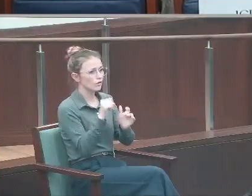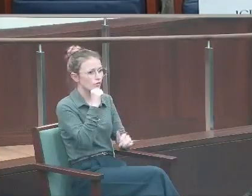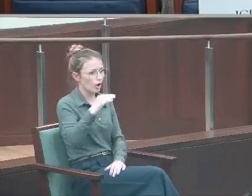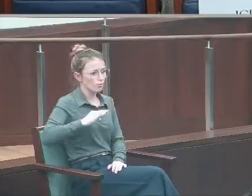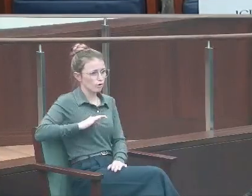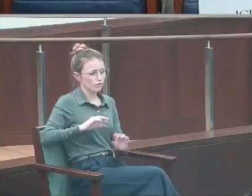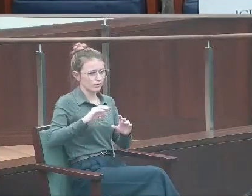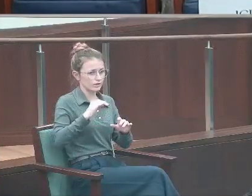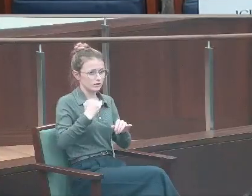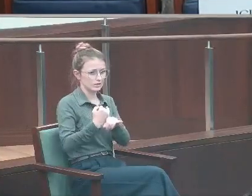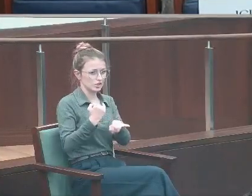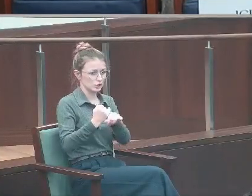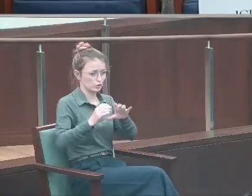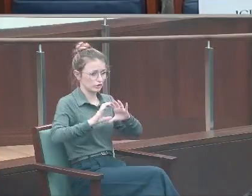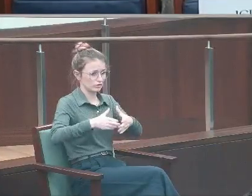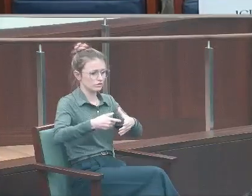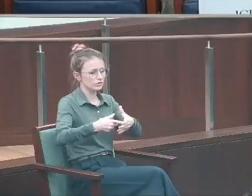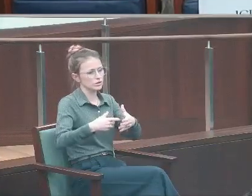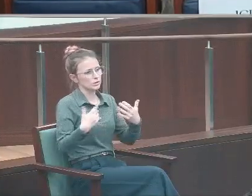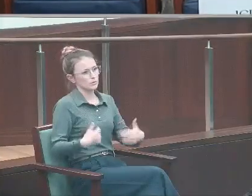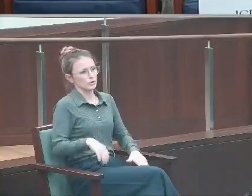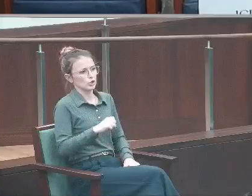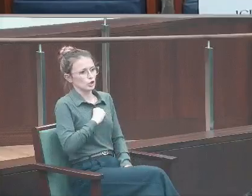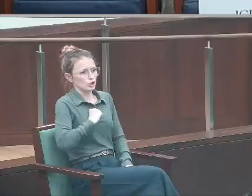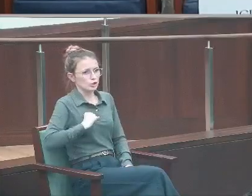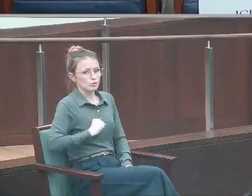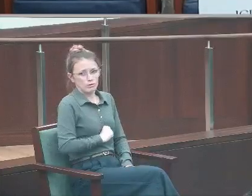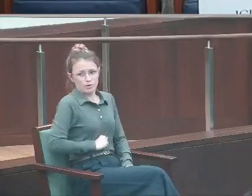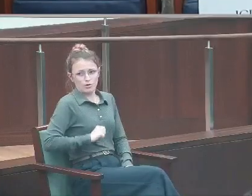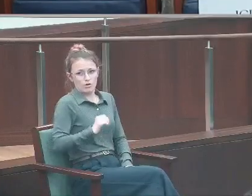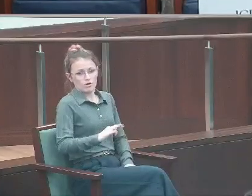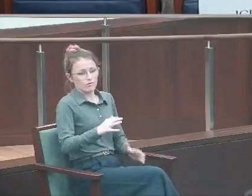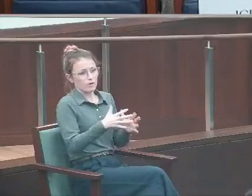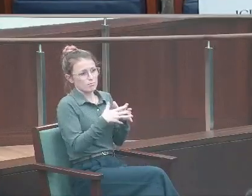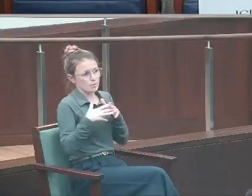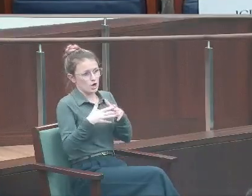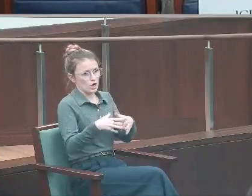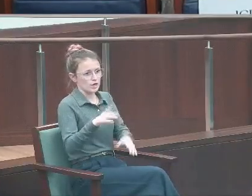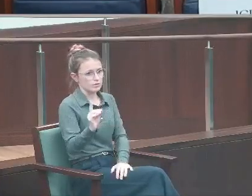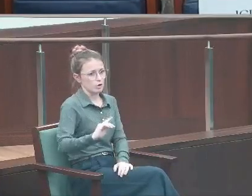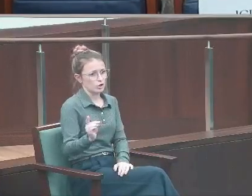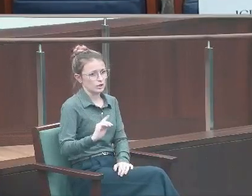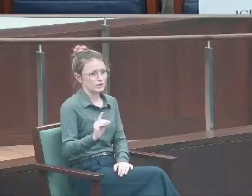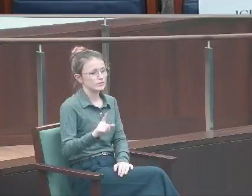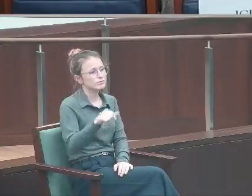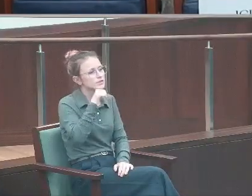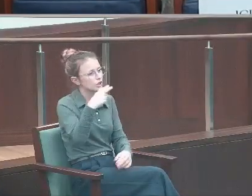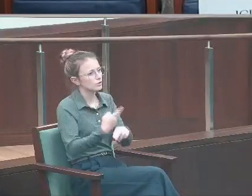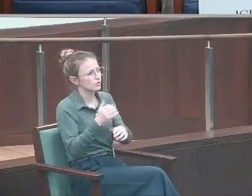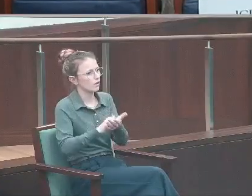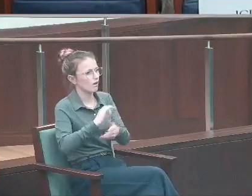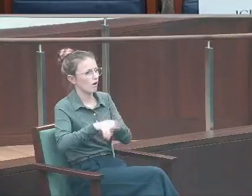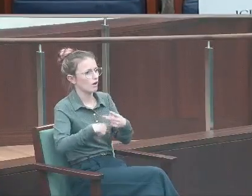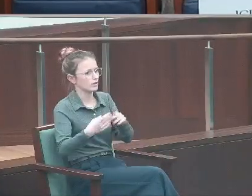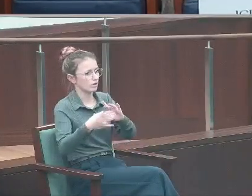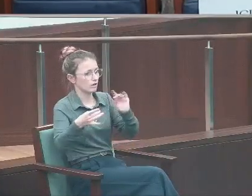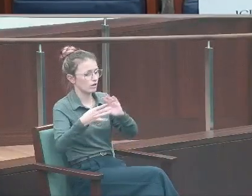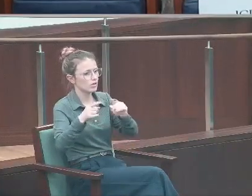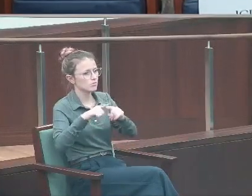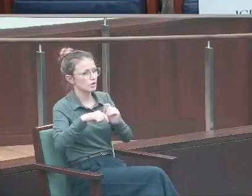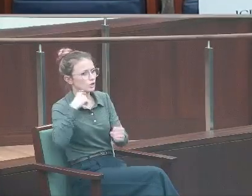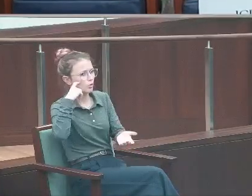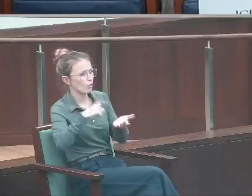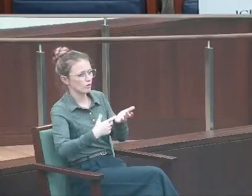is the superpower of American democracy. Alexis de Tocqueville didn't use that language, but he saw it when he came to the United States in the